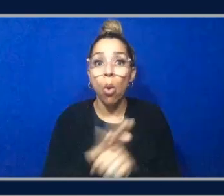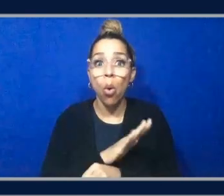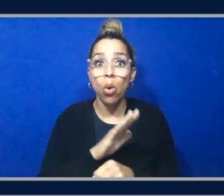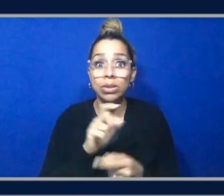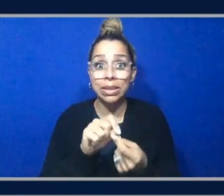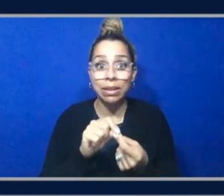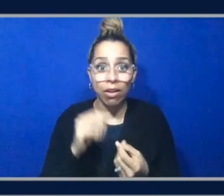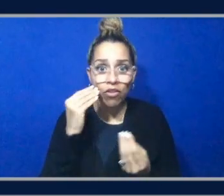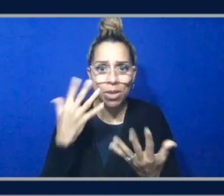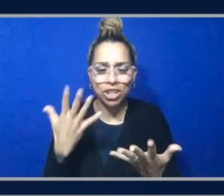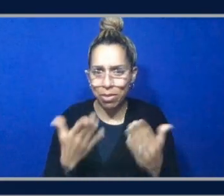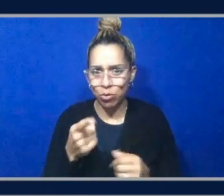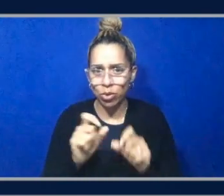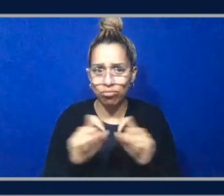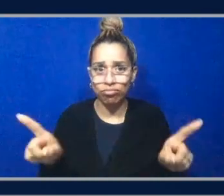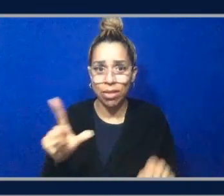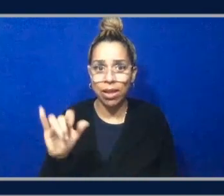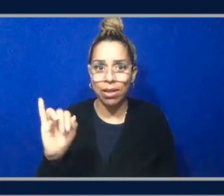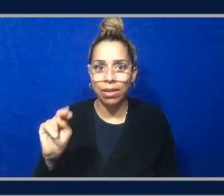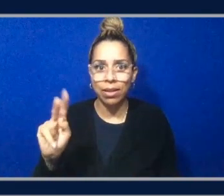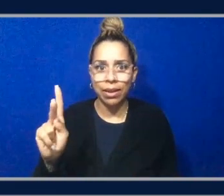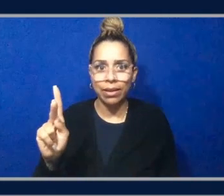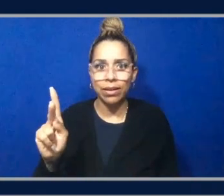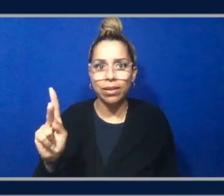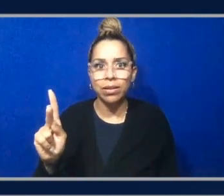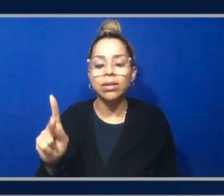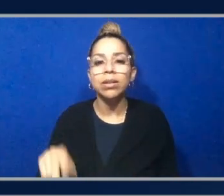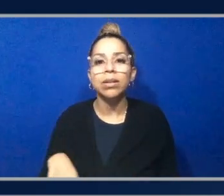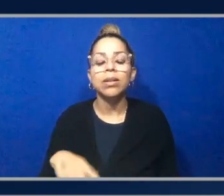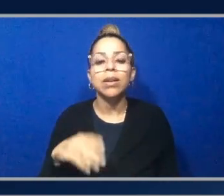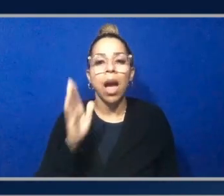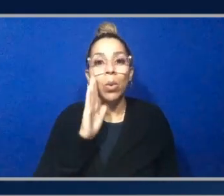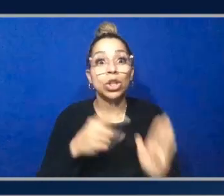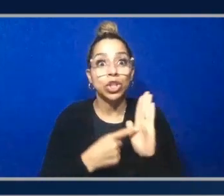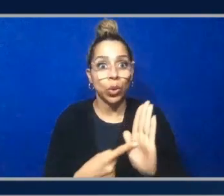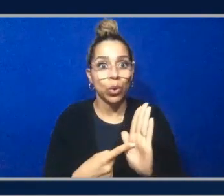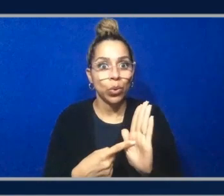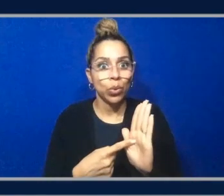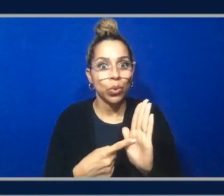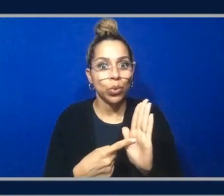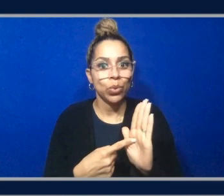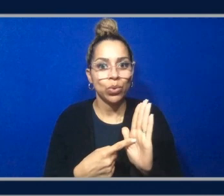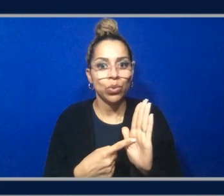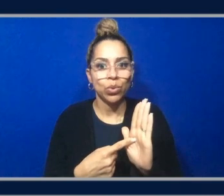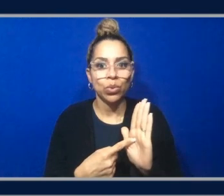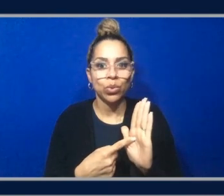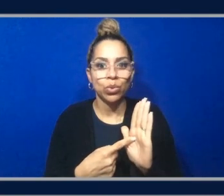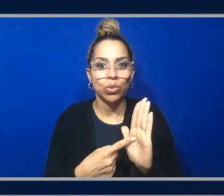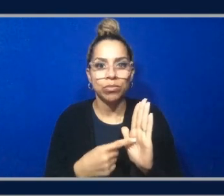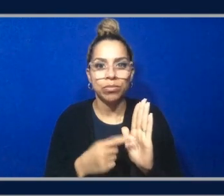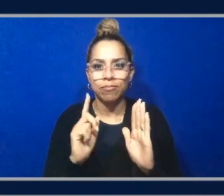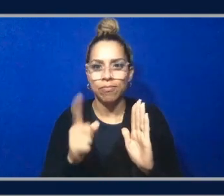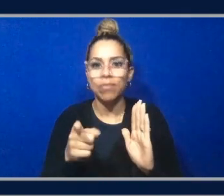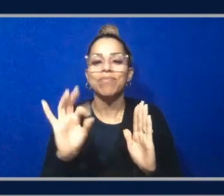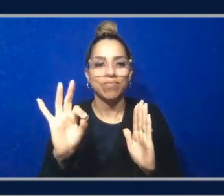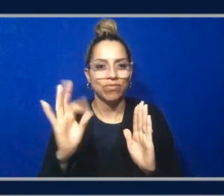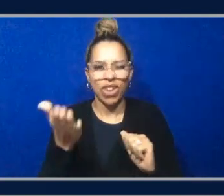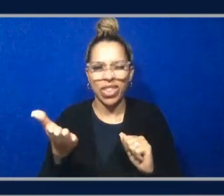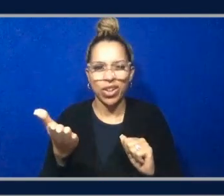link in the chat. And I'm going to show you the repo. So it's right there.